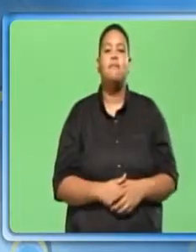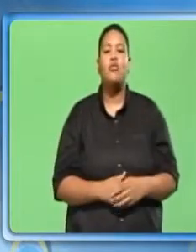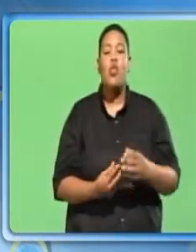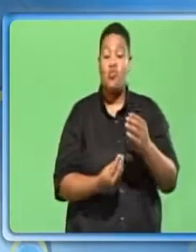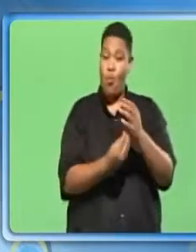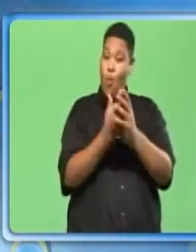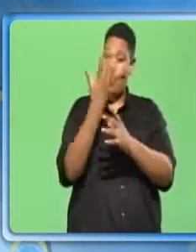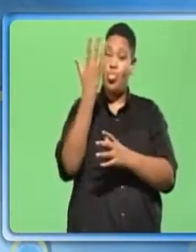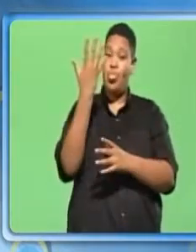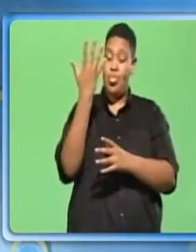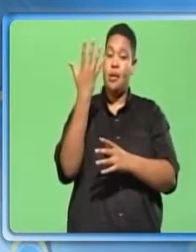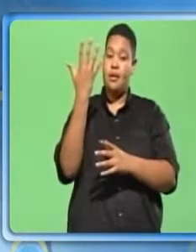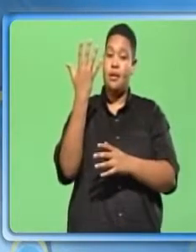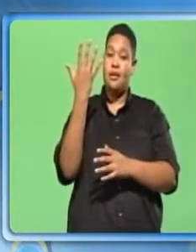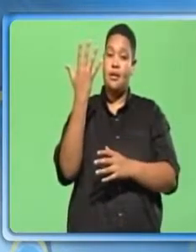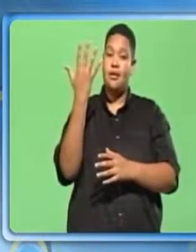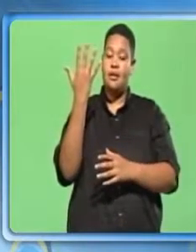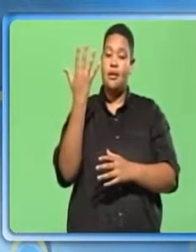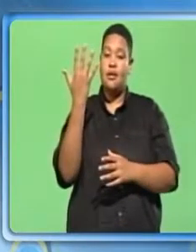growth,